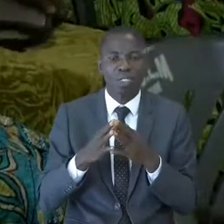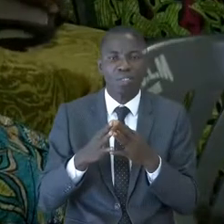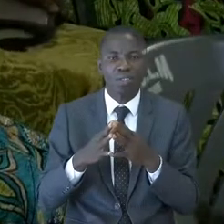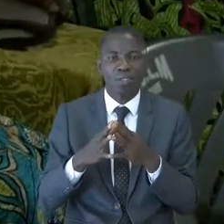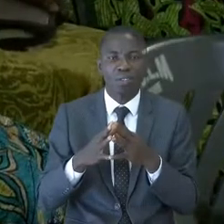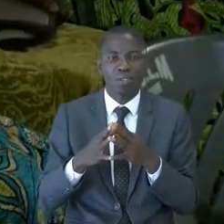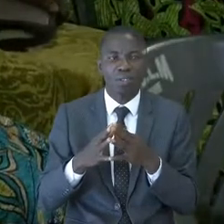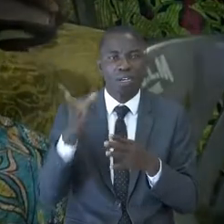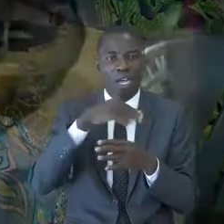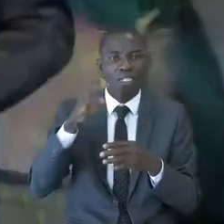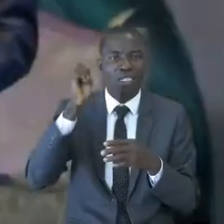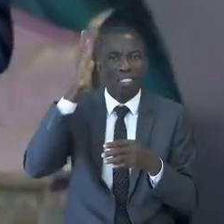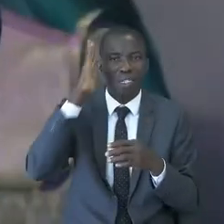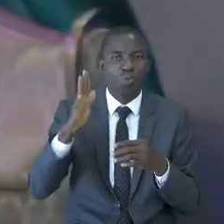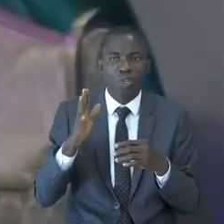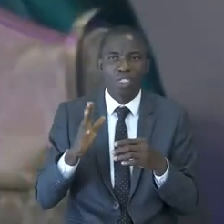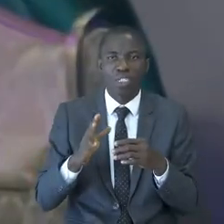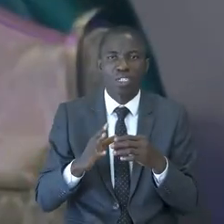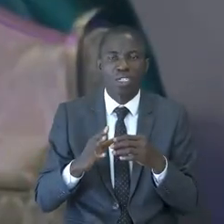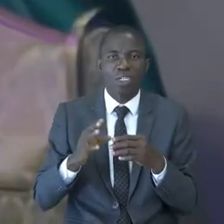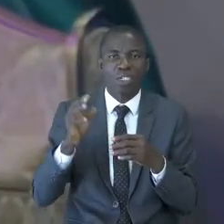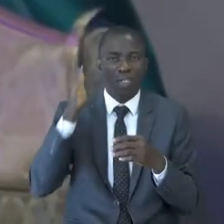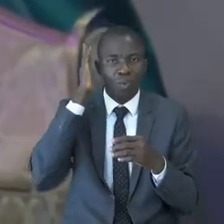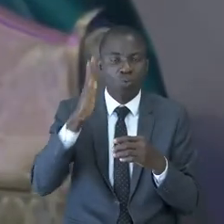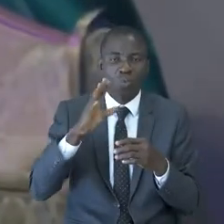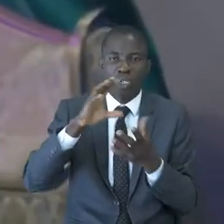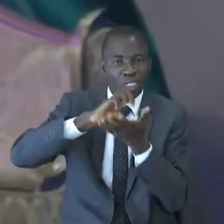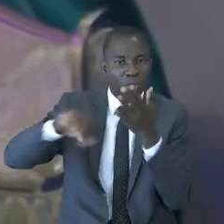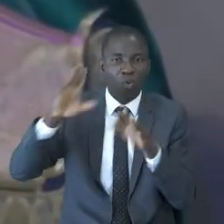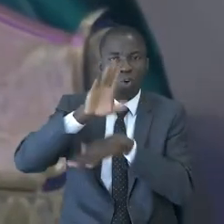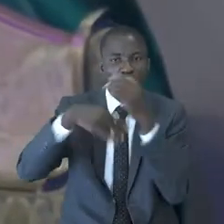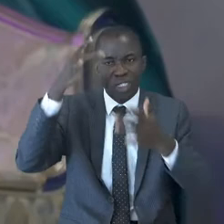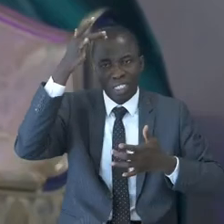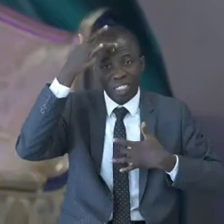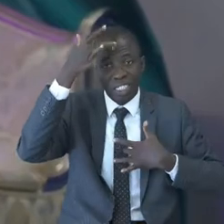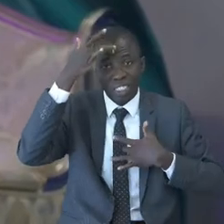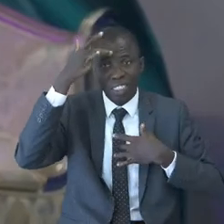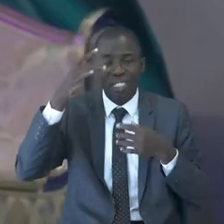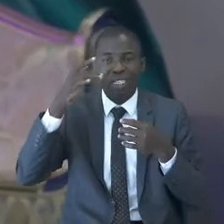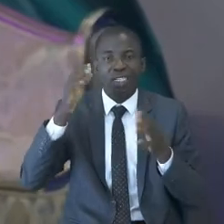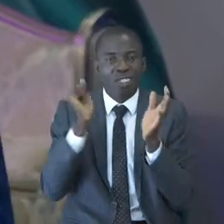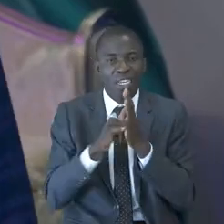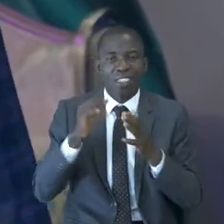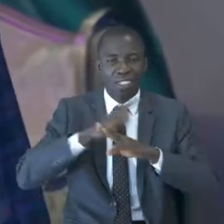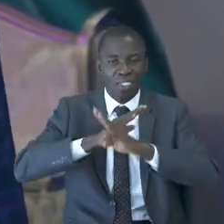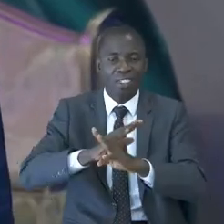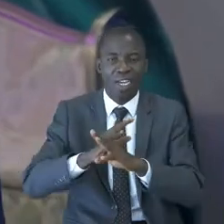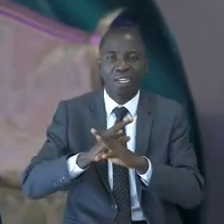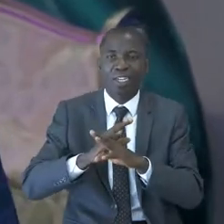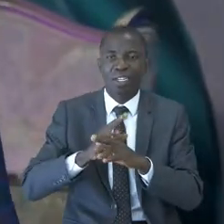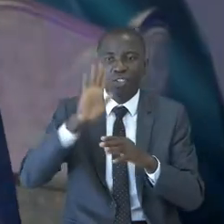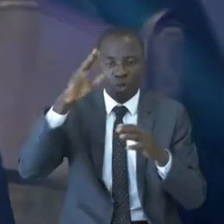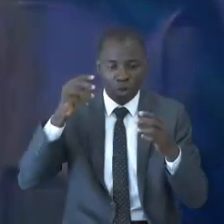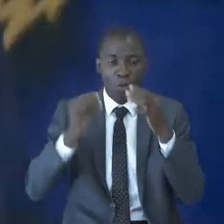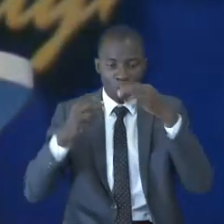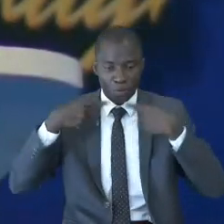and you will grow up. All the diseases that hinder your physical growth, your bone,